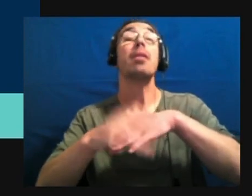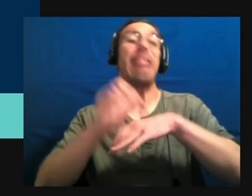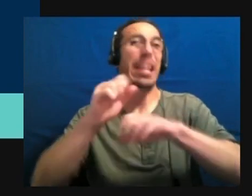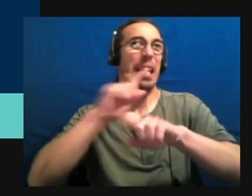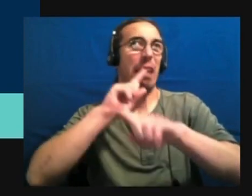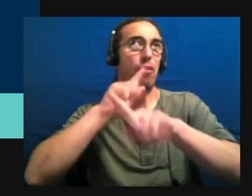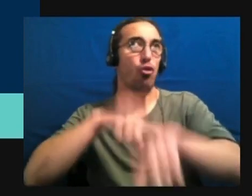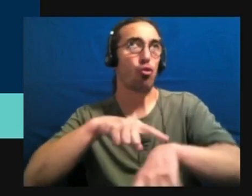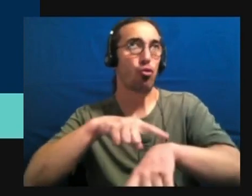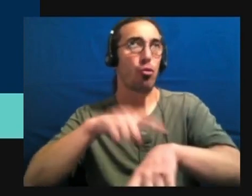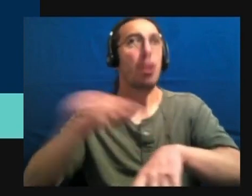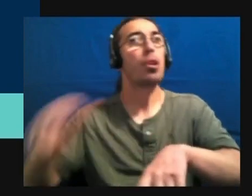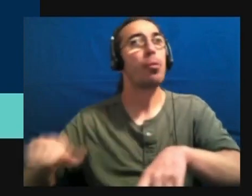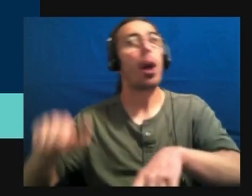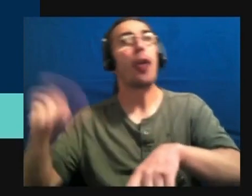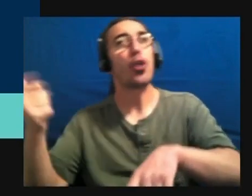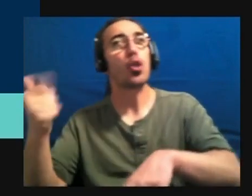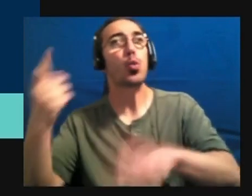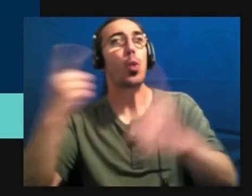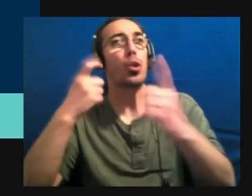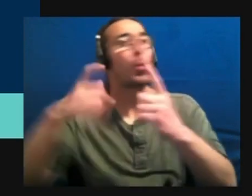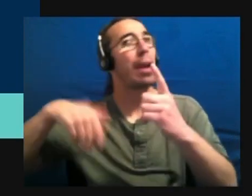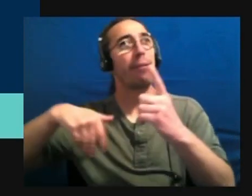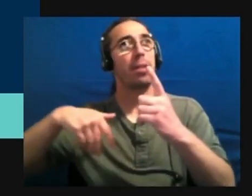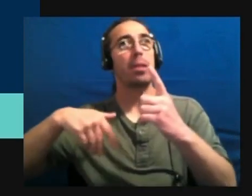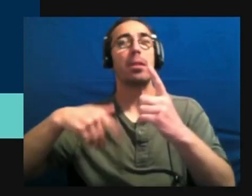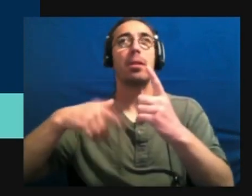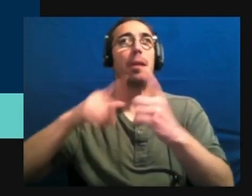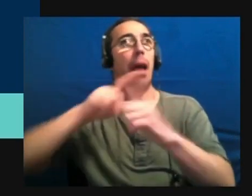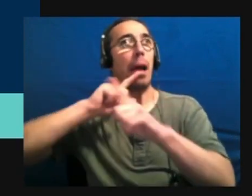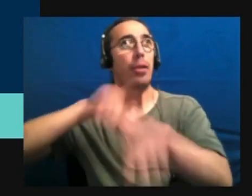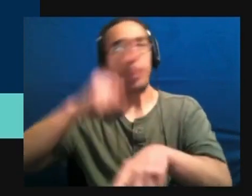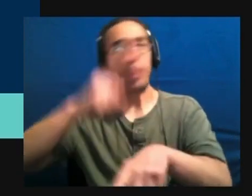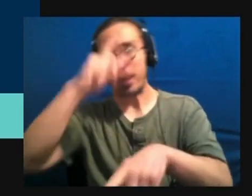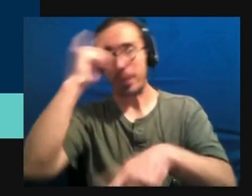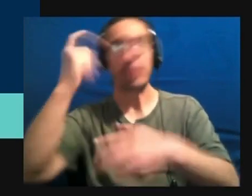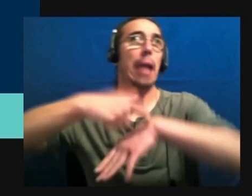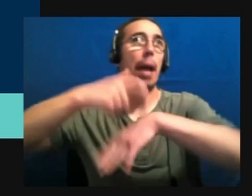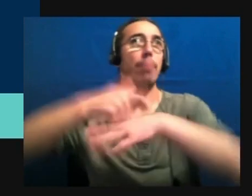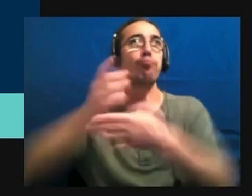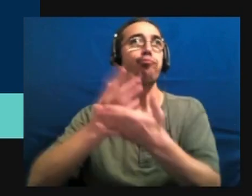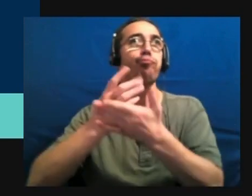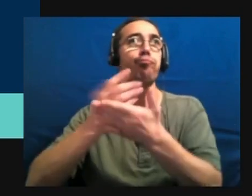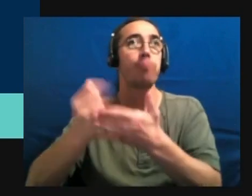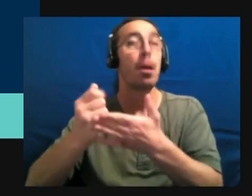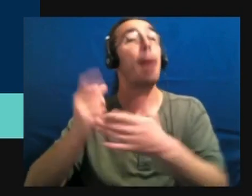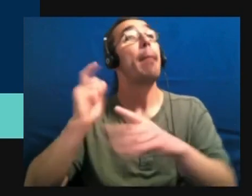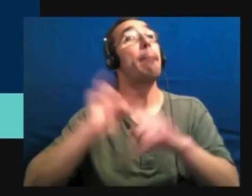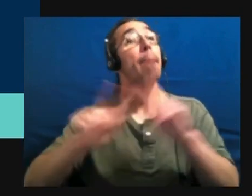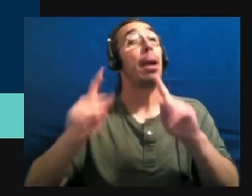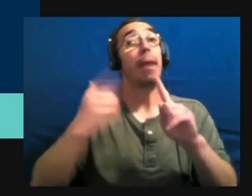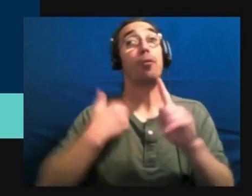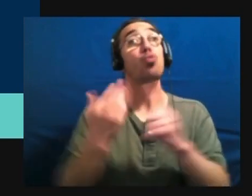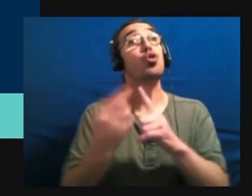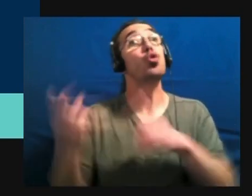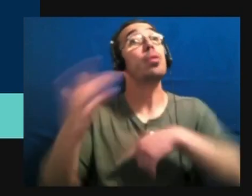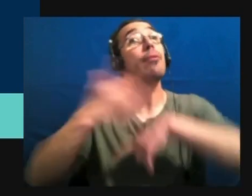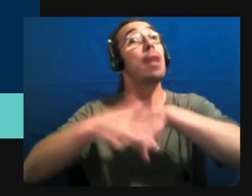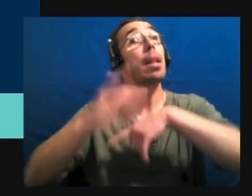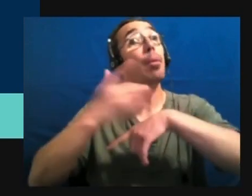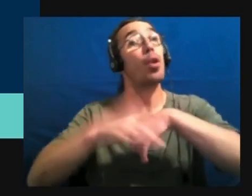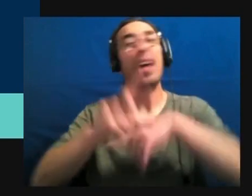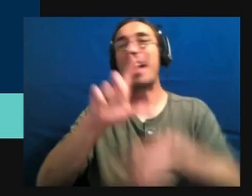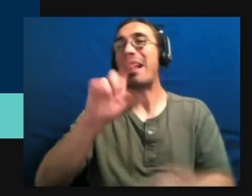that we didn't have time to get to because we're out of time. But I have resources and links, and I'll